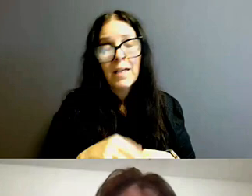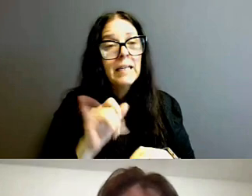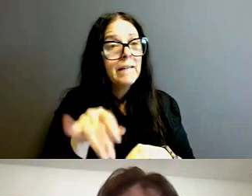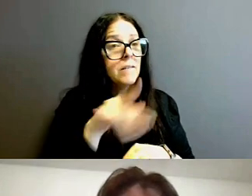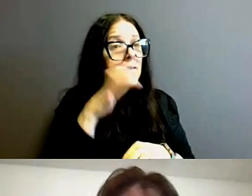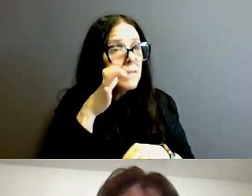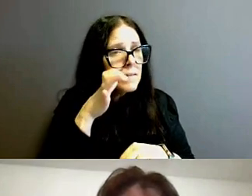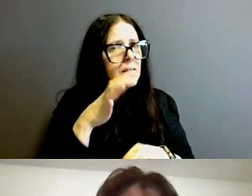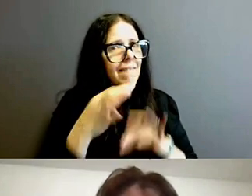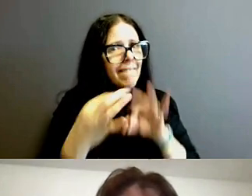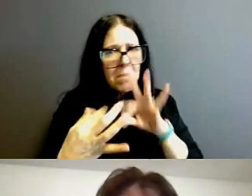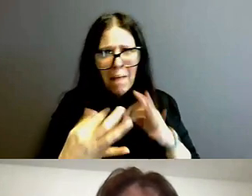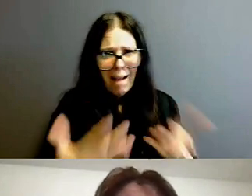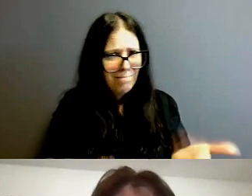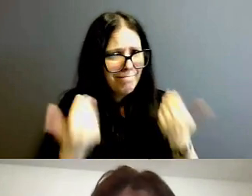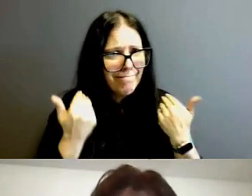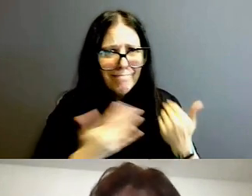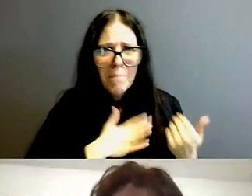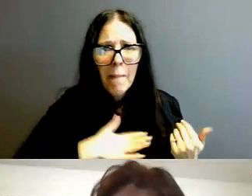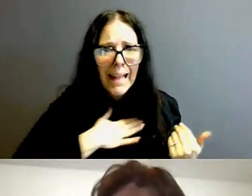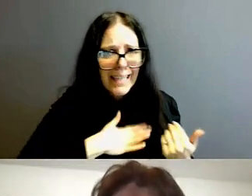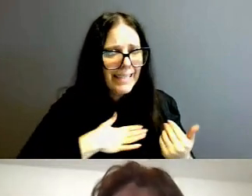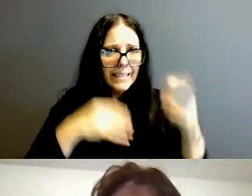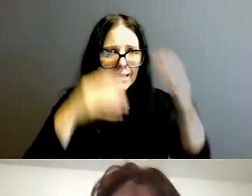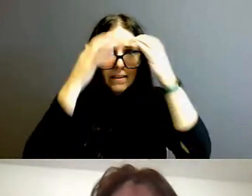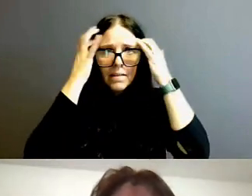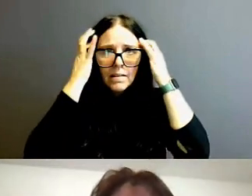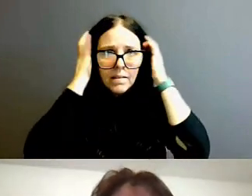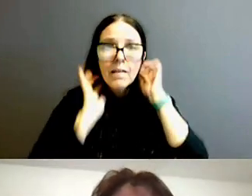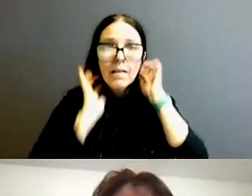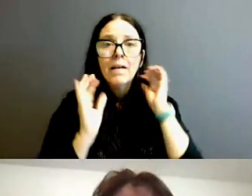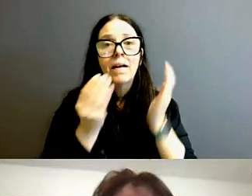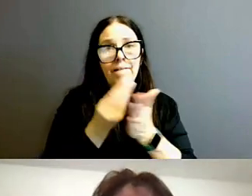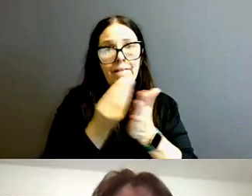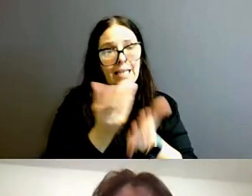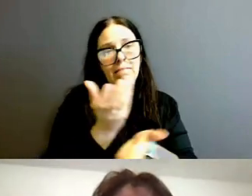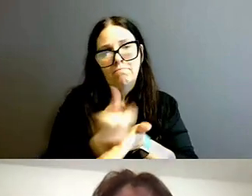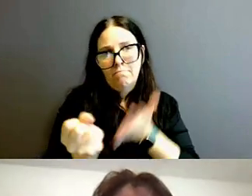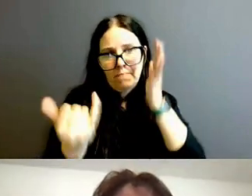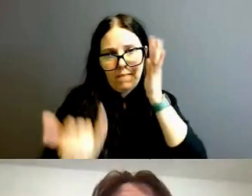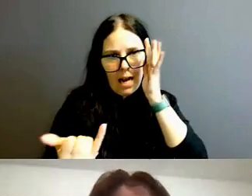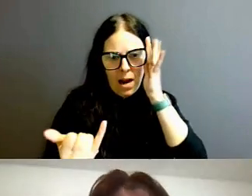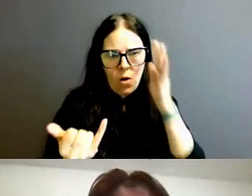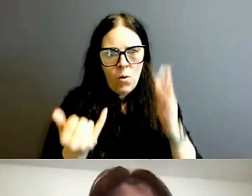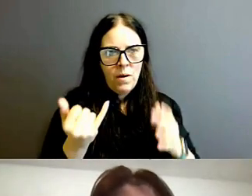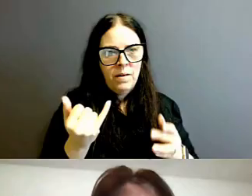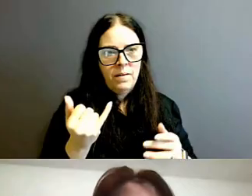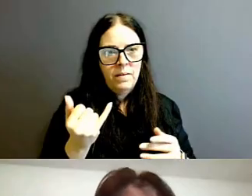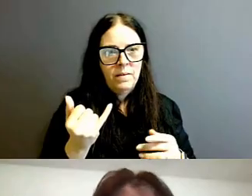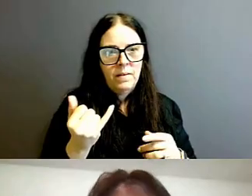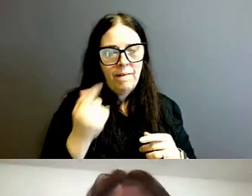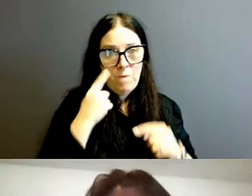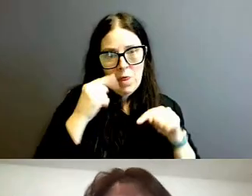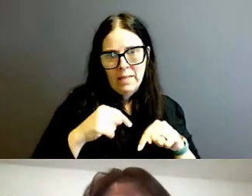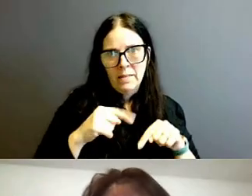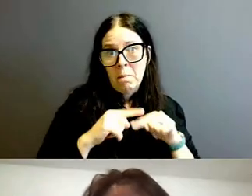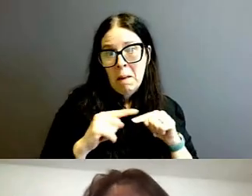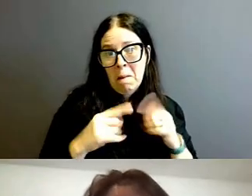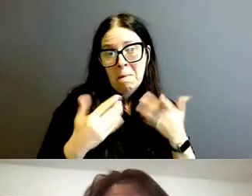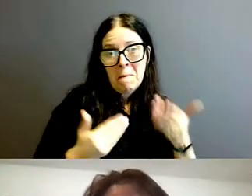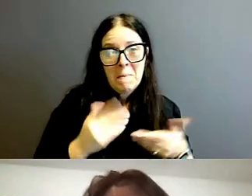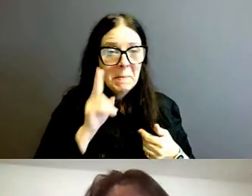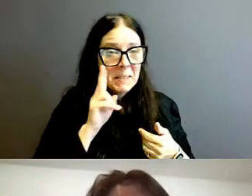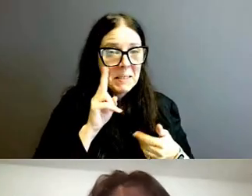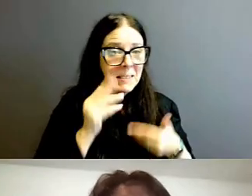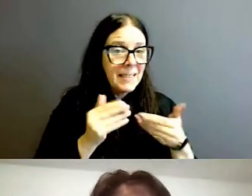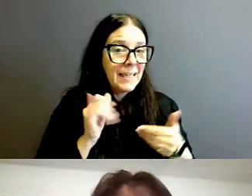to. Um, our our funding has ended for this one, but let's see if things permit.